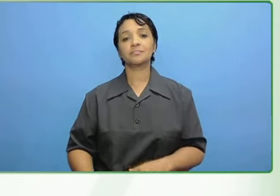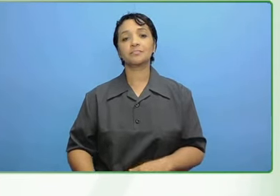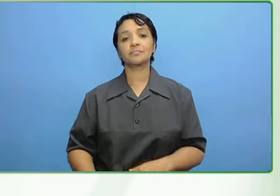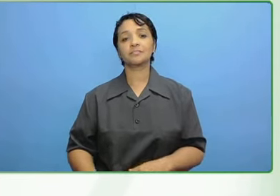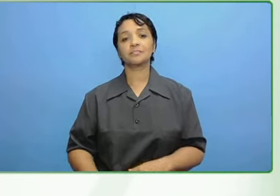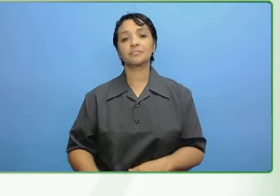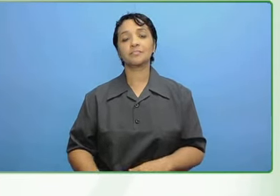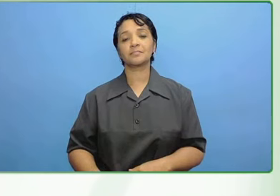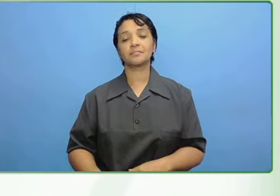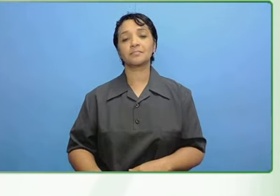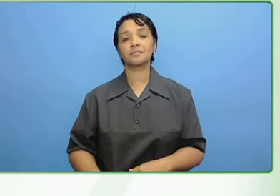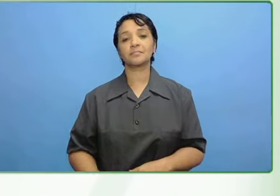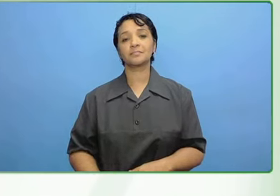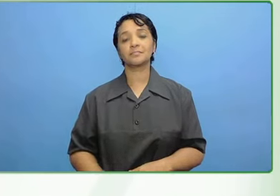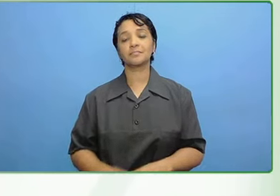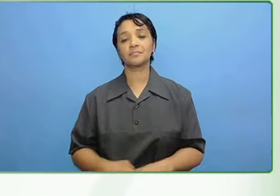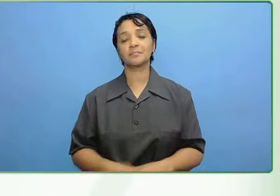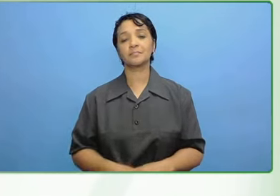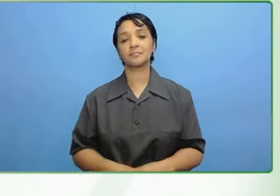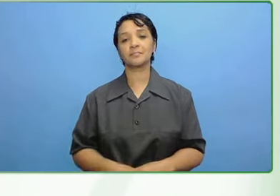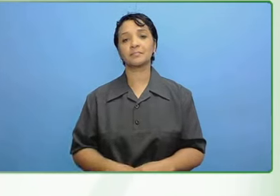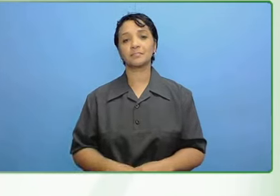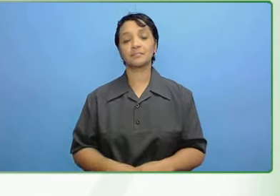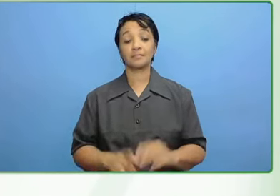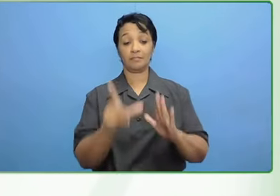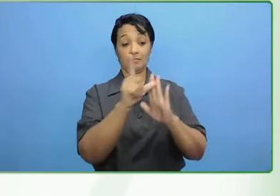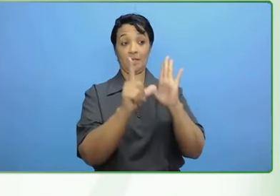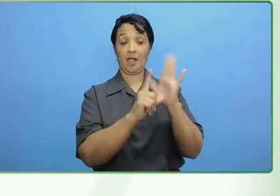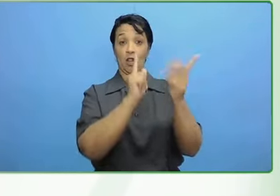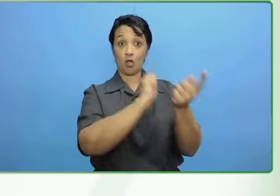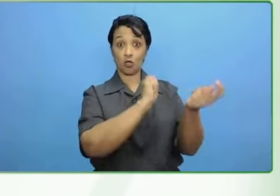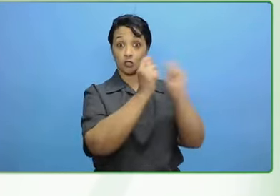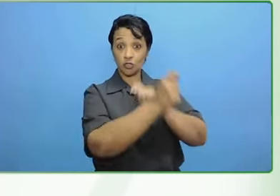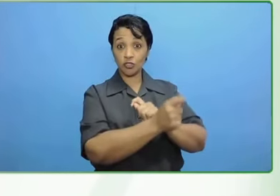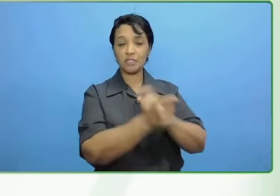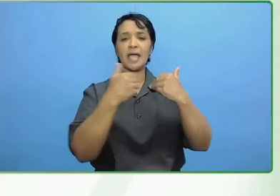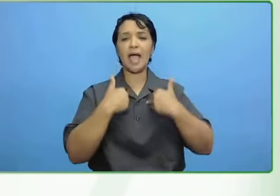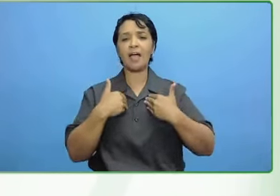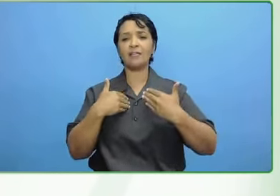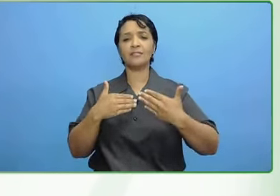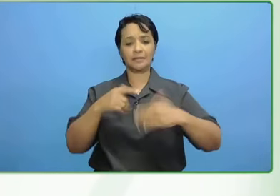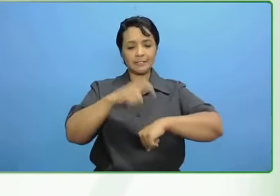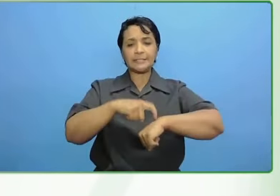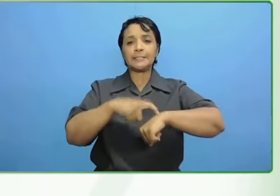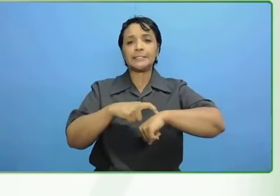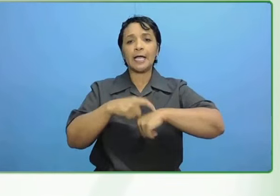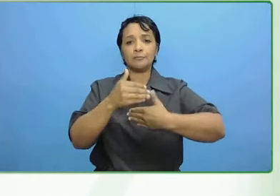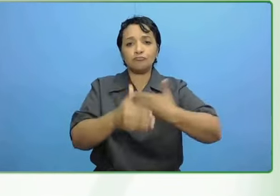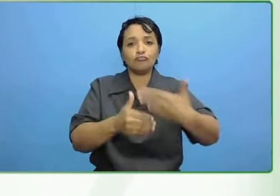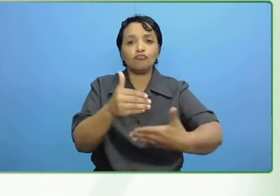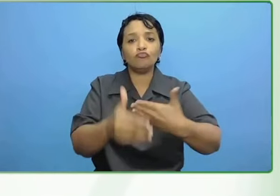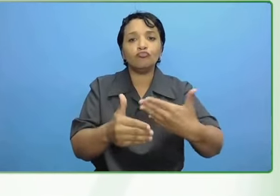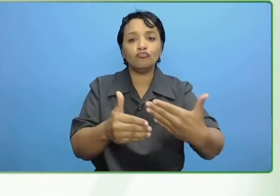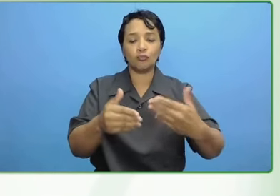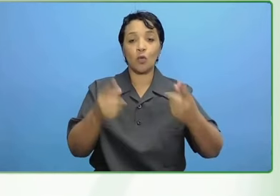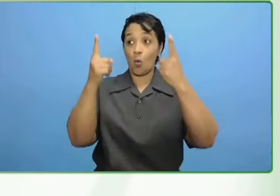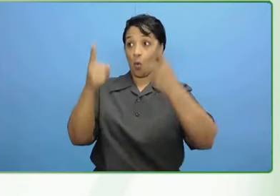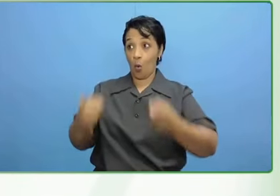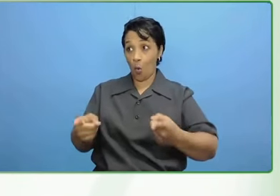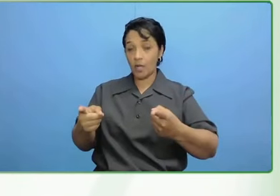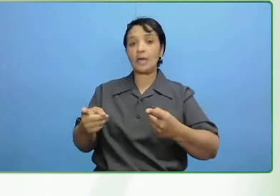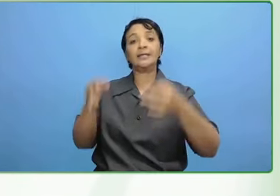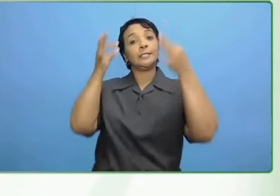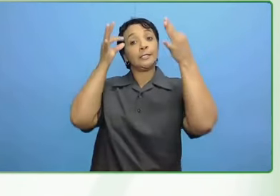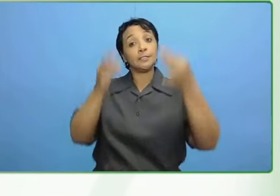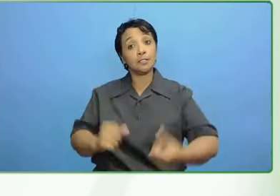Amendments also provide for the introduction of temporary prohibition orders, which will allow the Decision Support Service to make an application